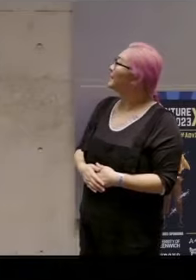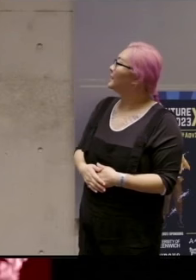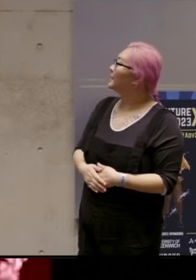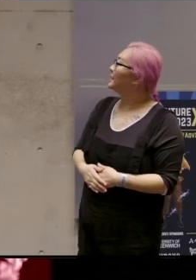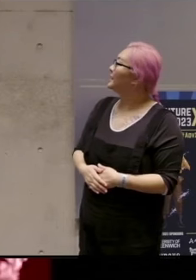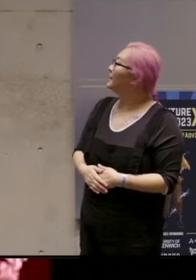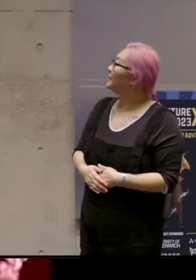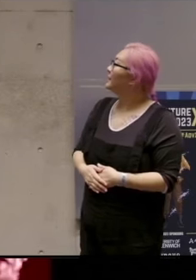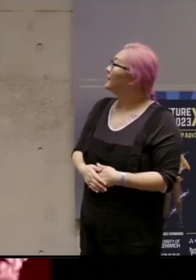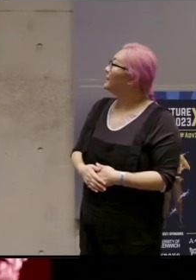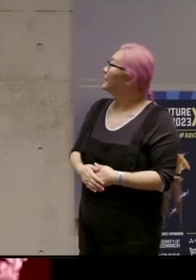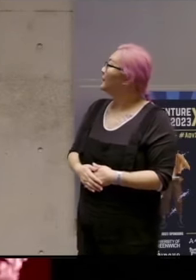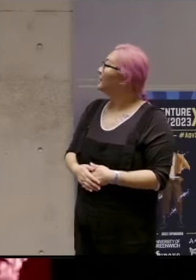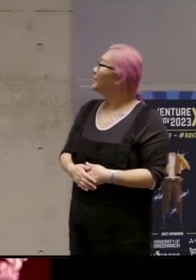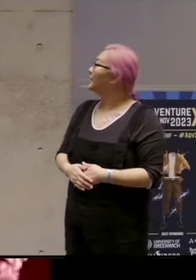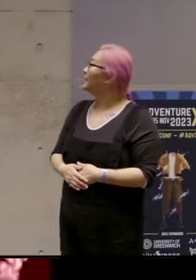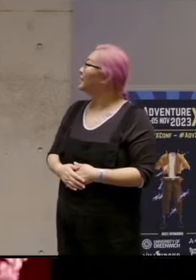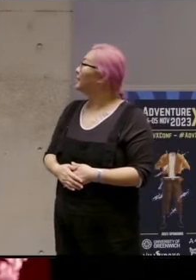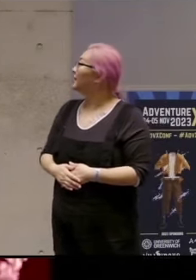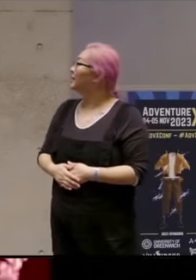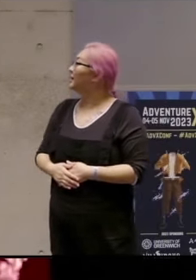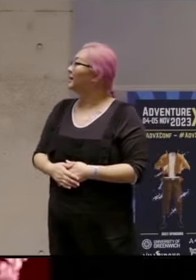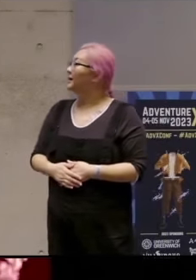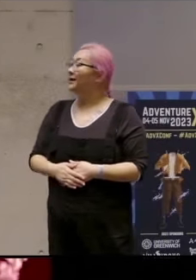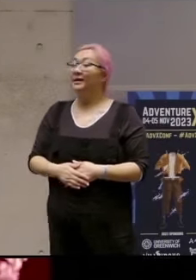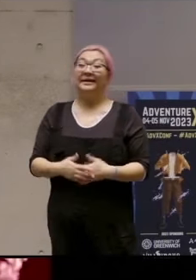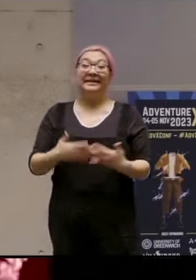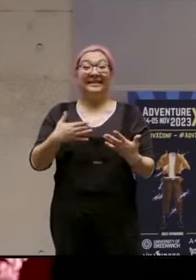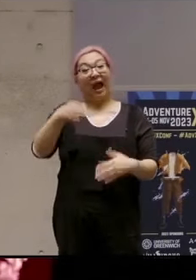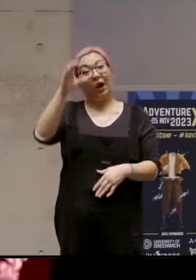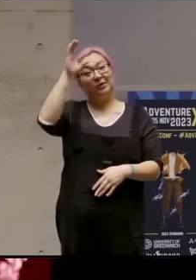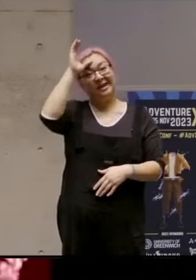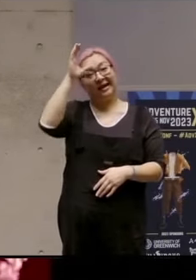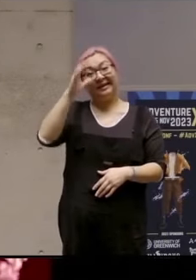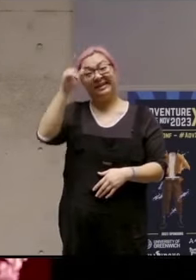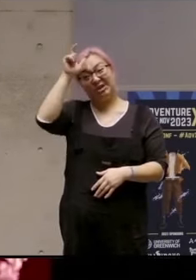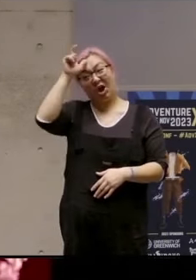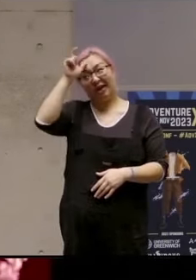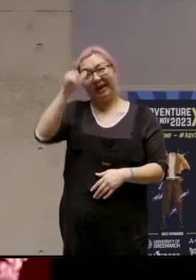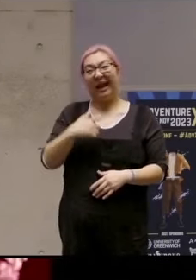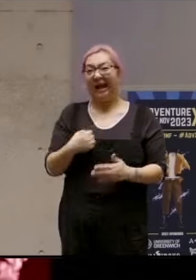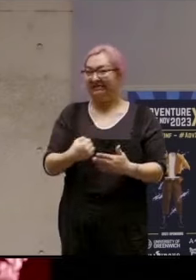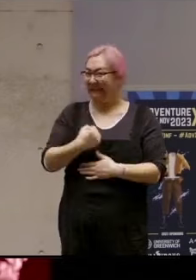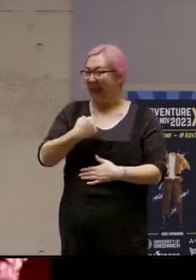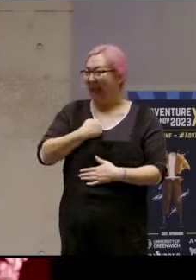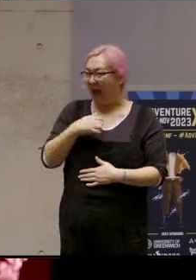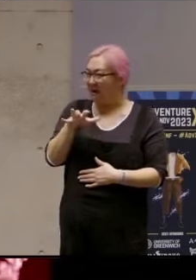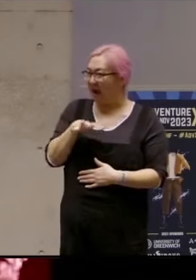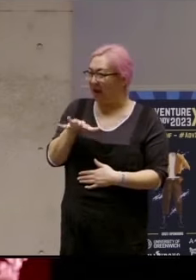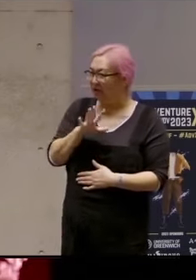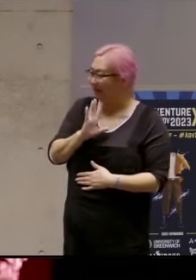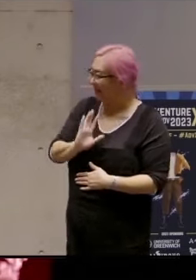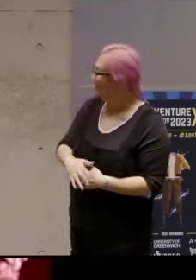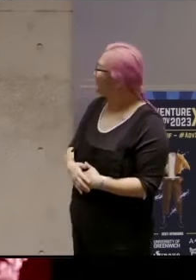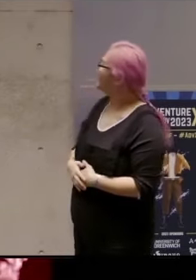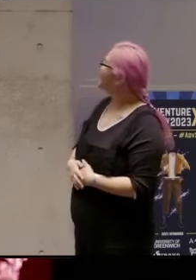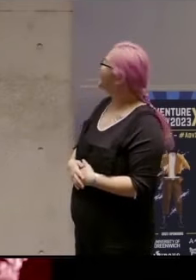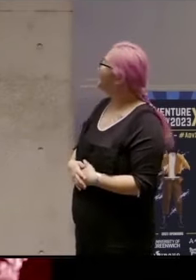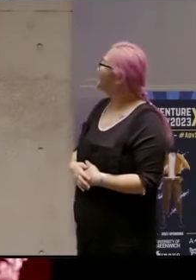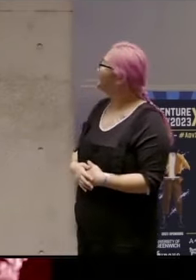For better or for worse, this is our country. Seni kim bağladı buraya? Profesör Bausch'un